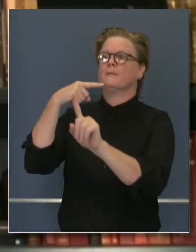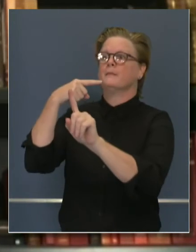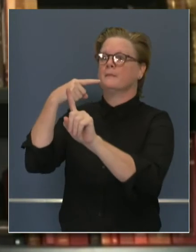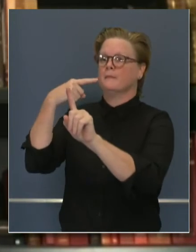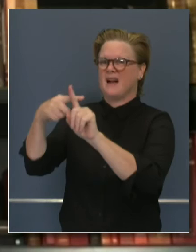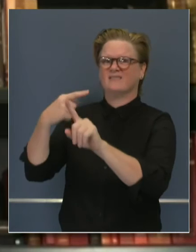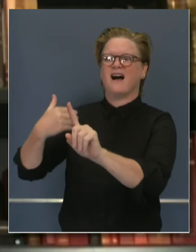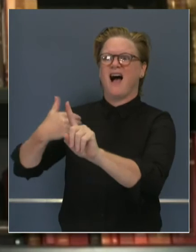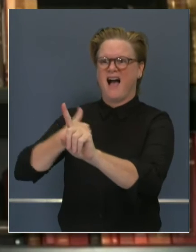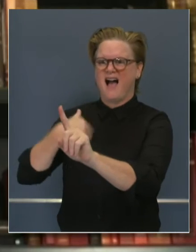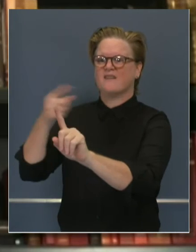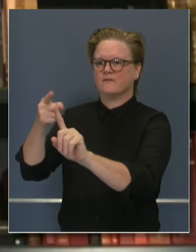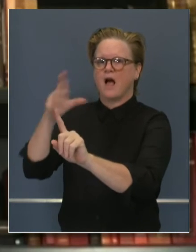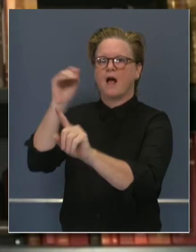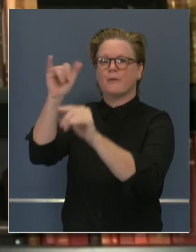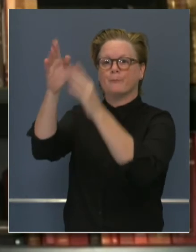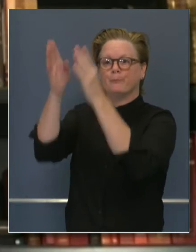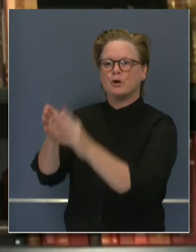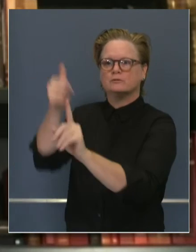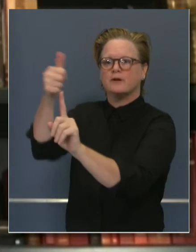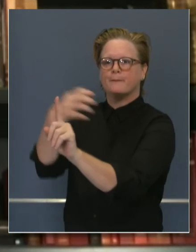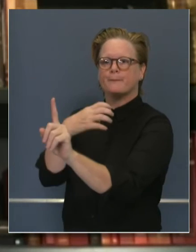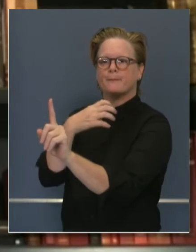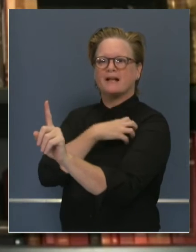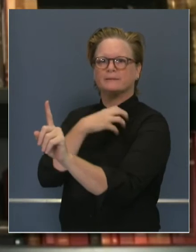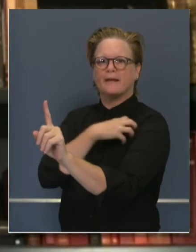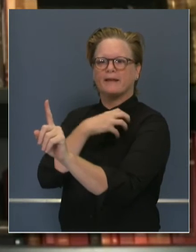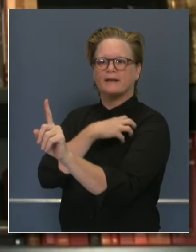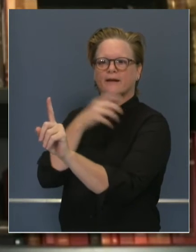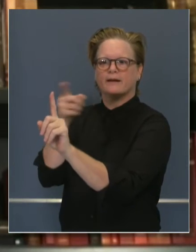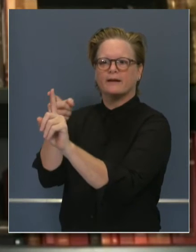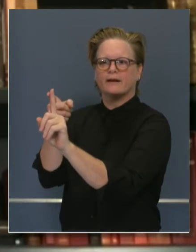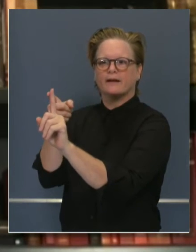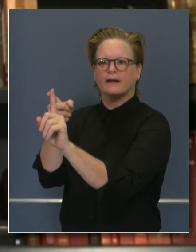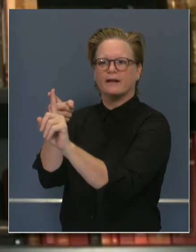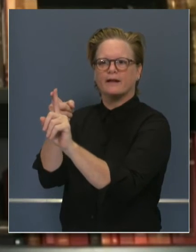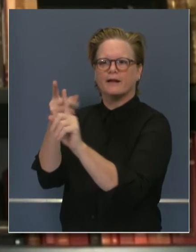was in close contact with those 3 kids, we